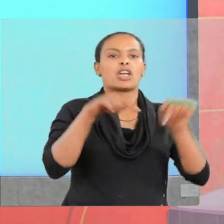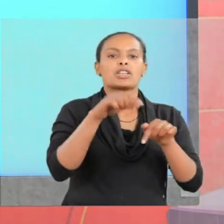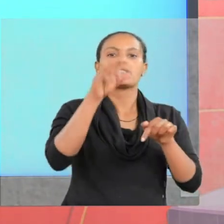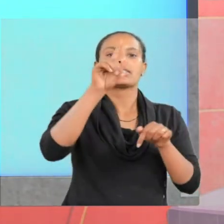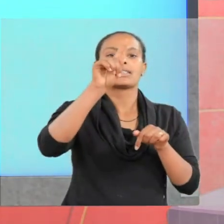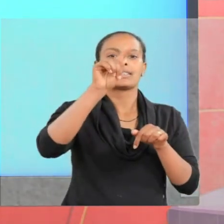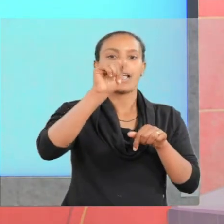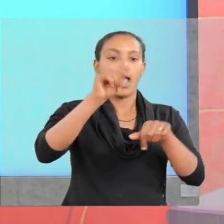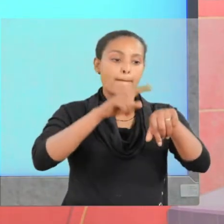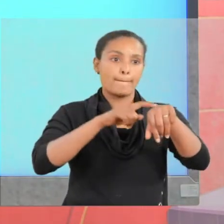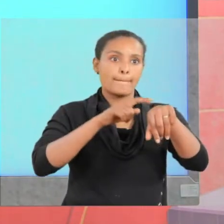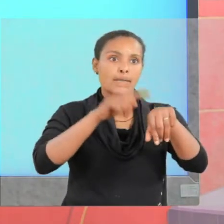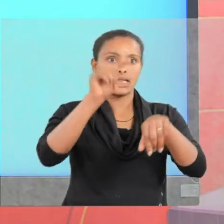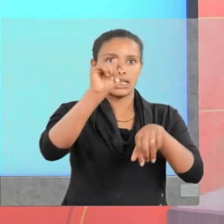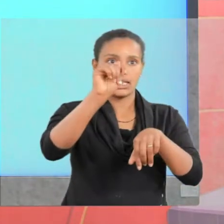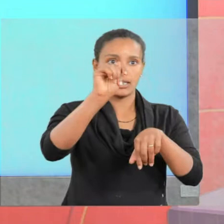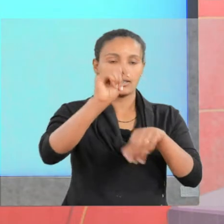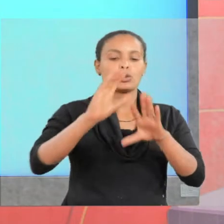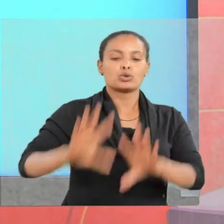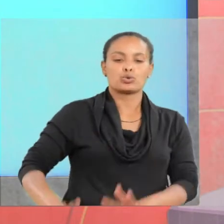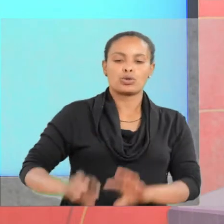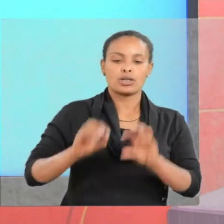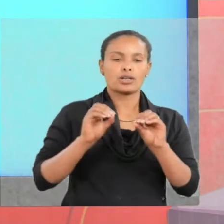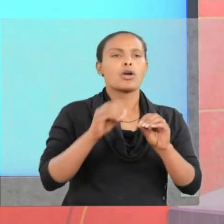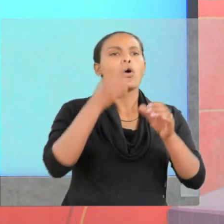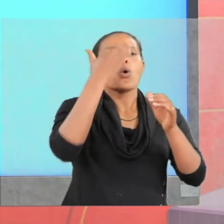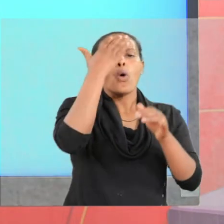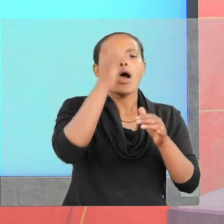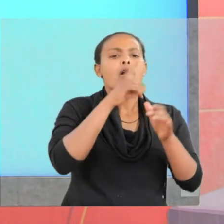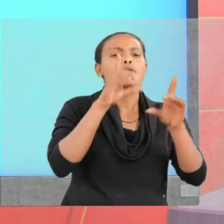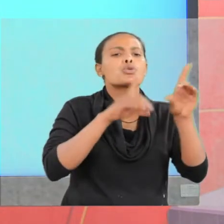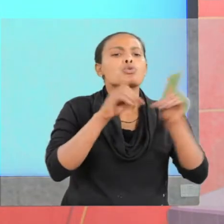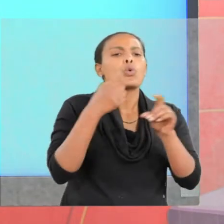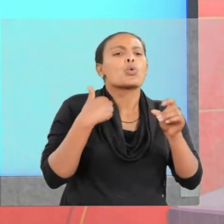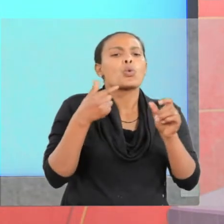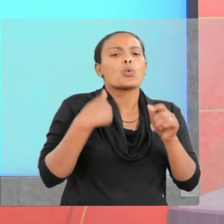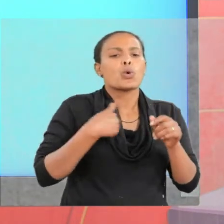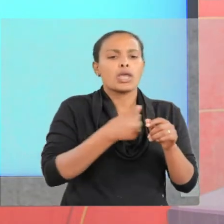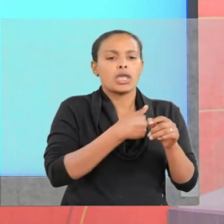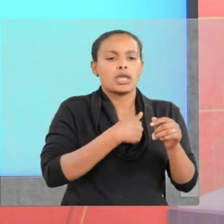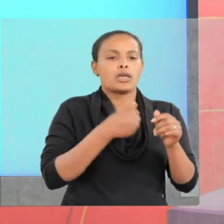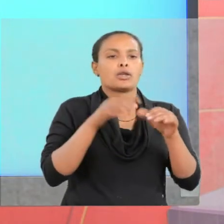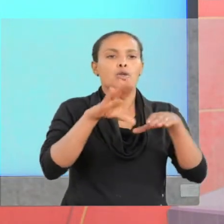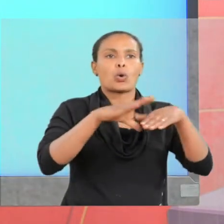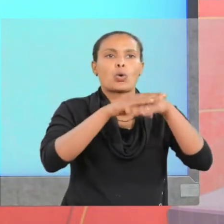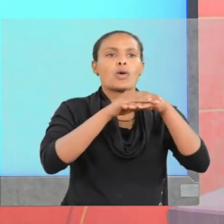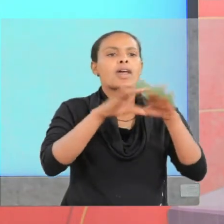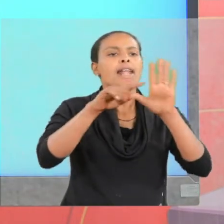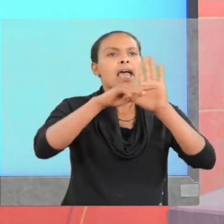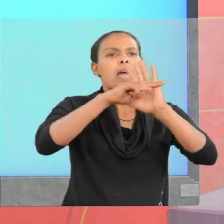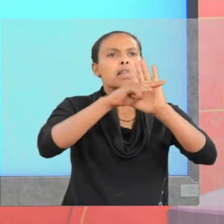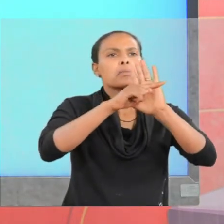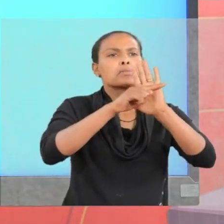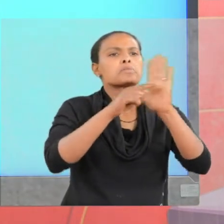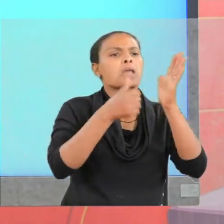change in time. Students, why do we introduce a negative sign here?